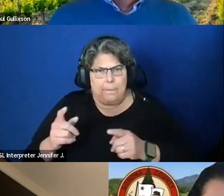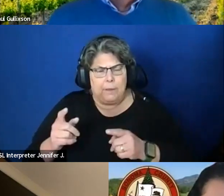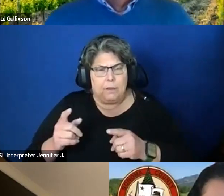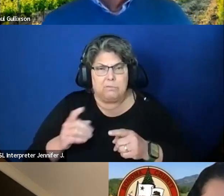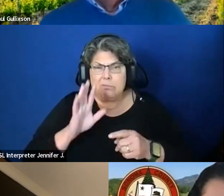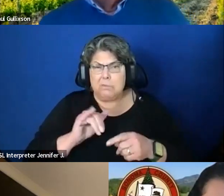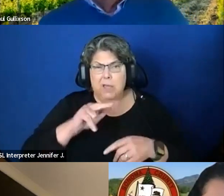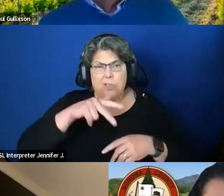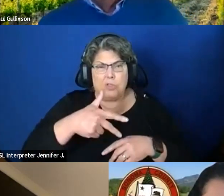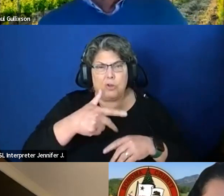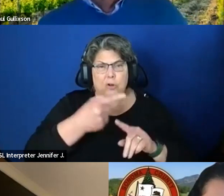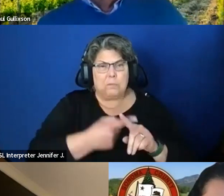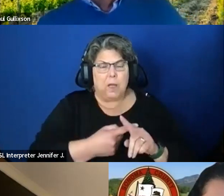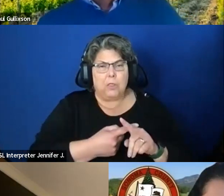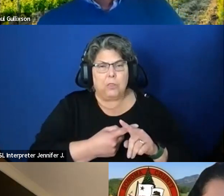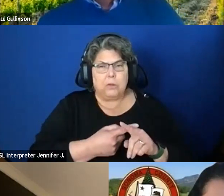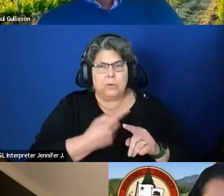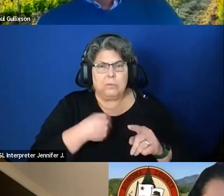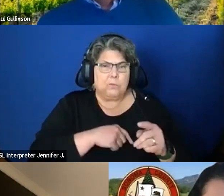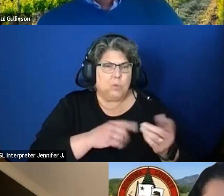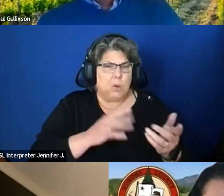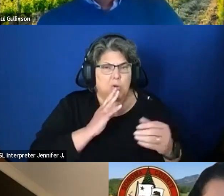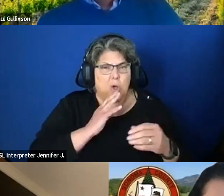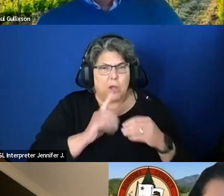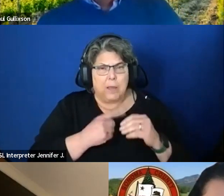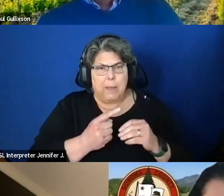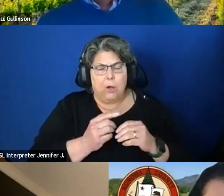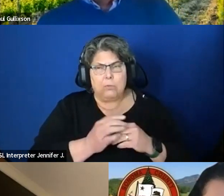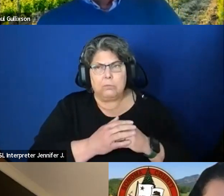about the third month, we were talking about,